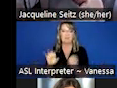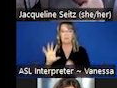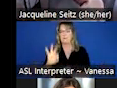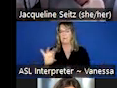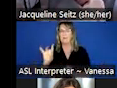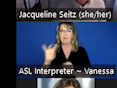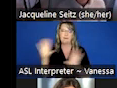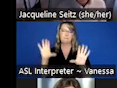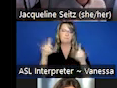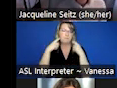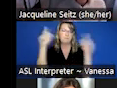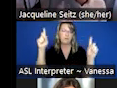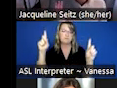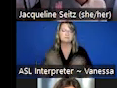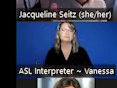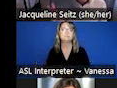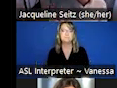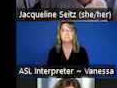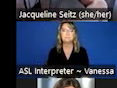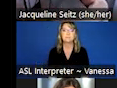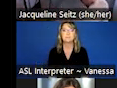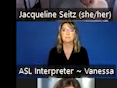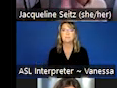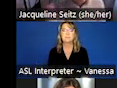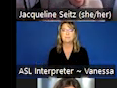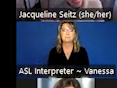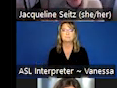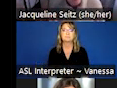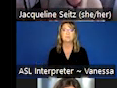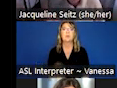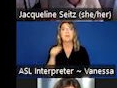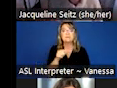And then the next slide covers a beginning